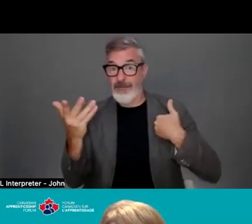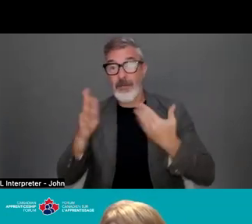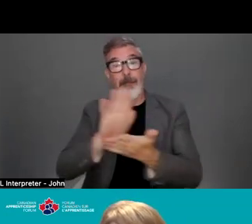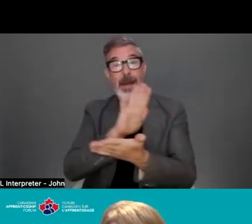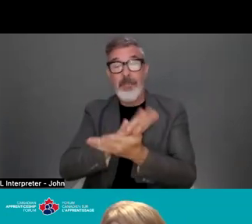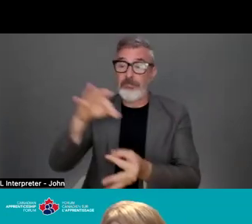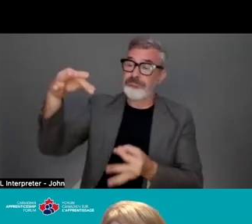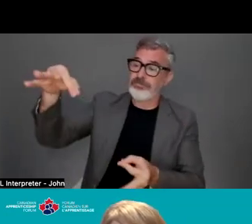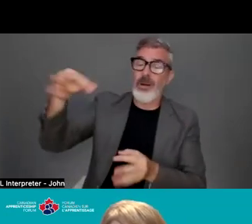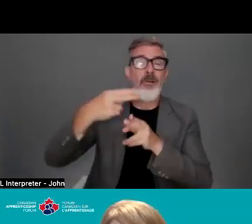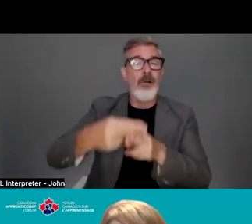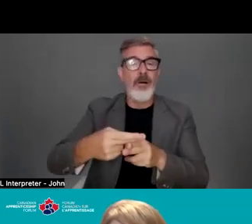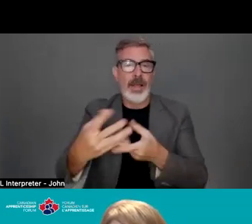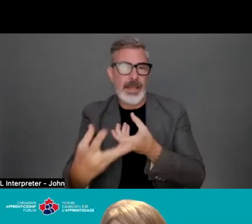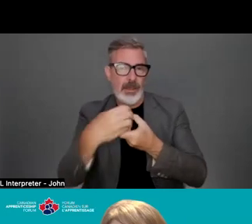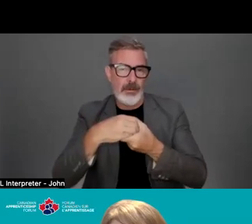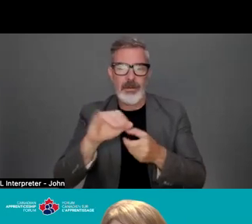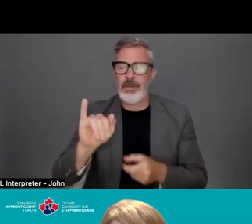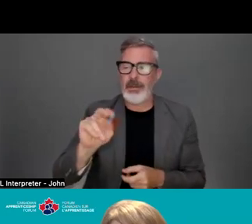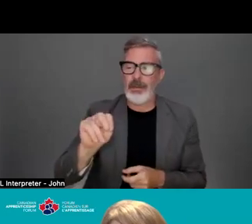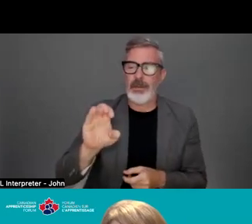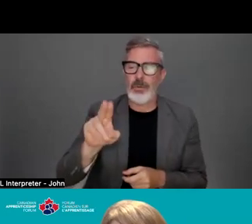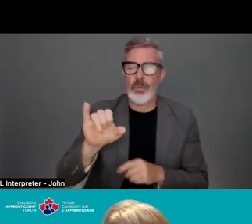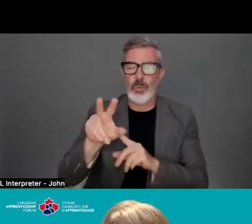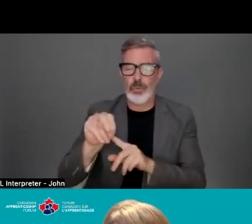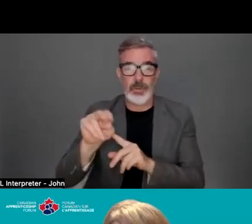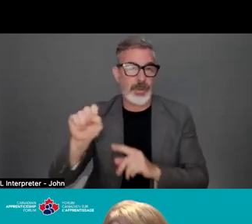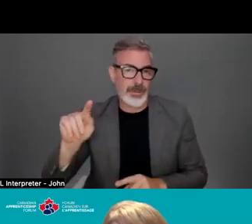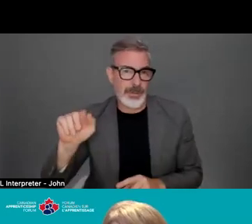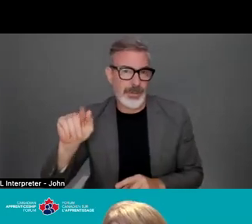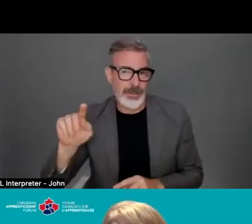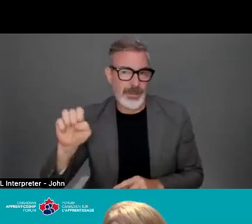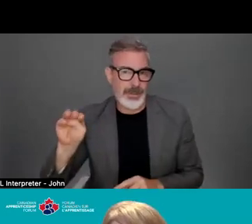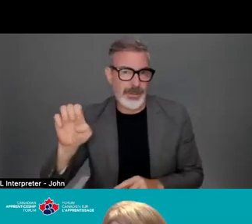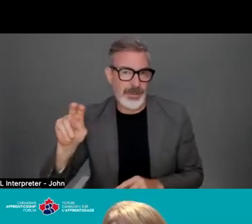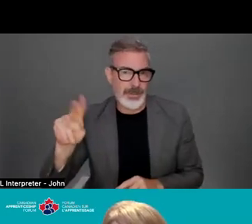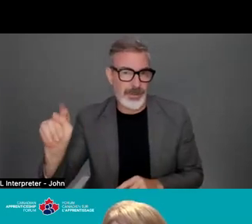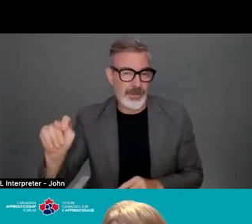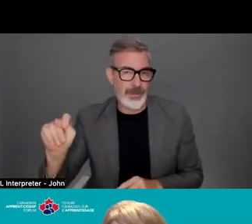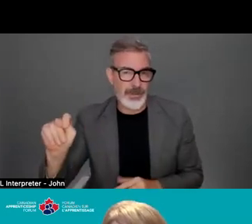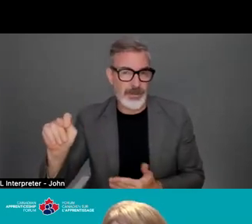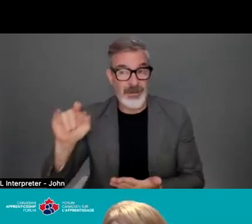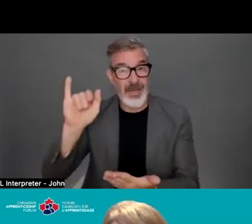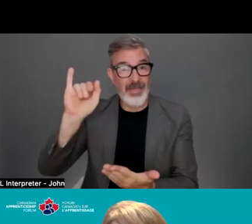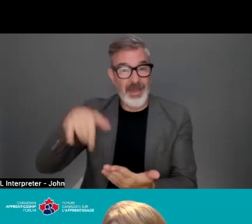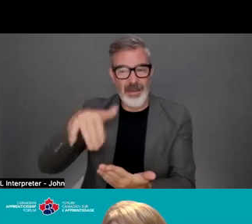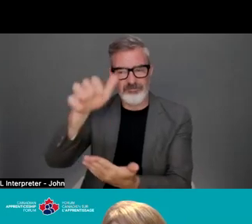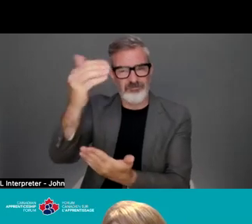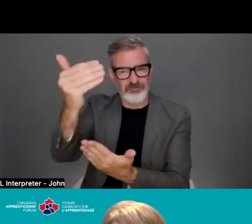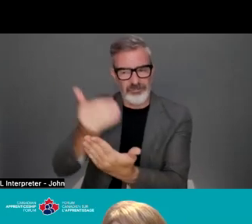for our organization, where the staff is also getting training